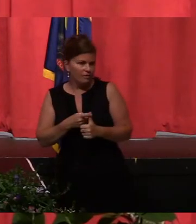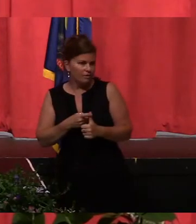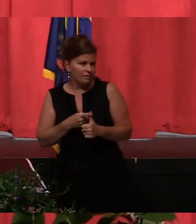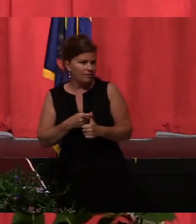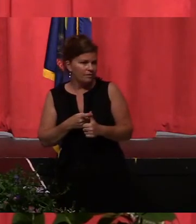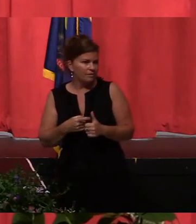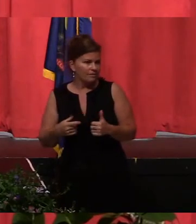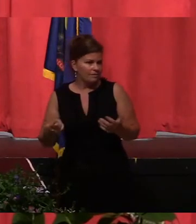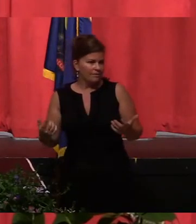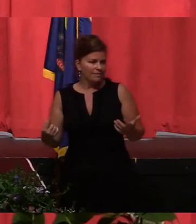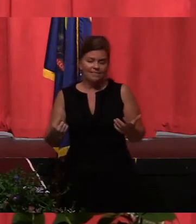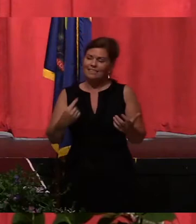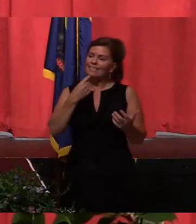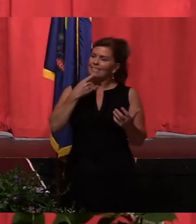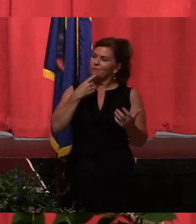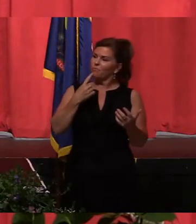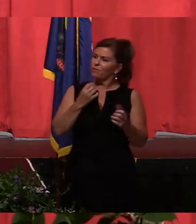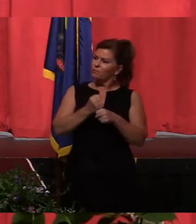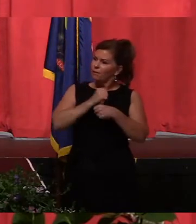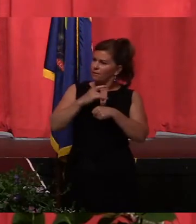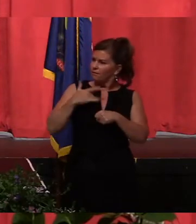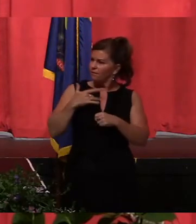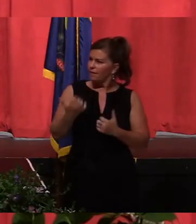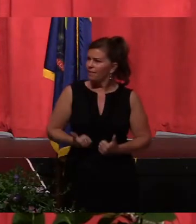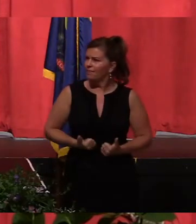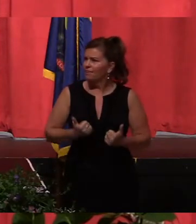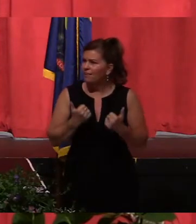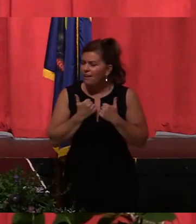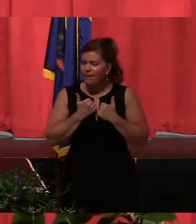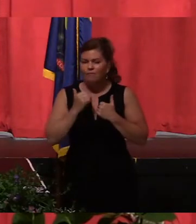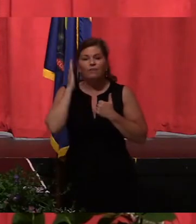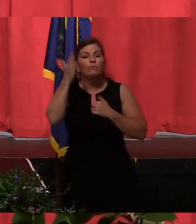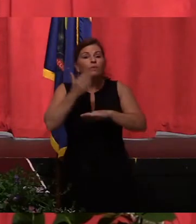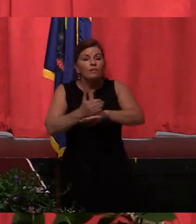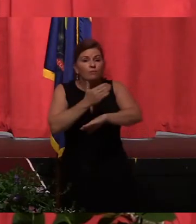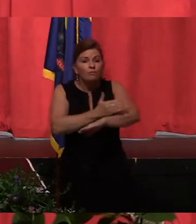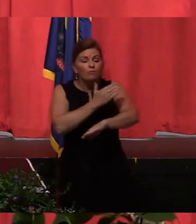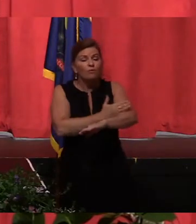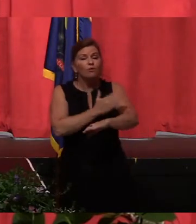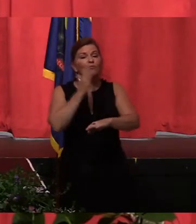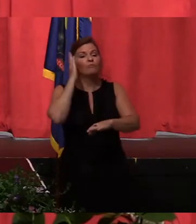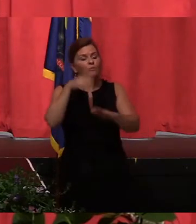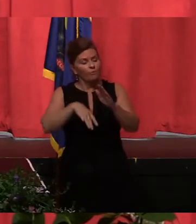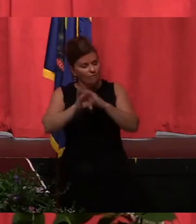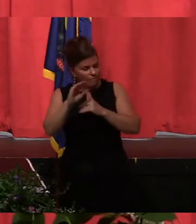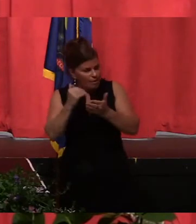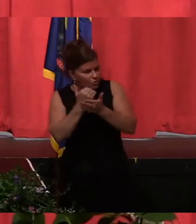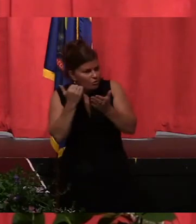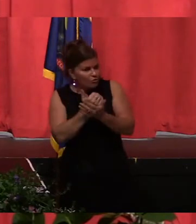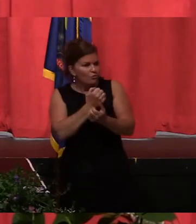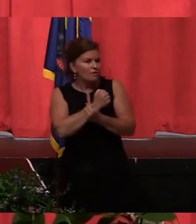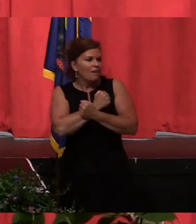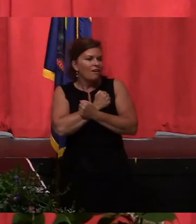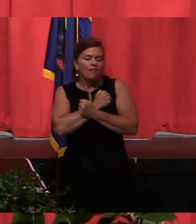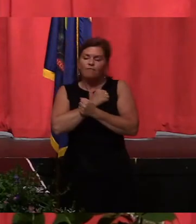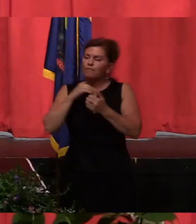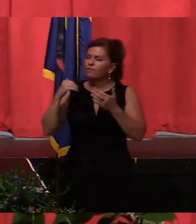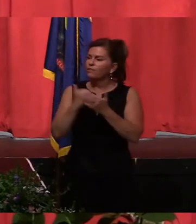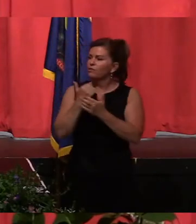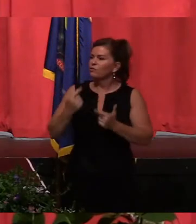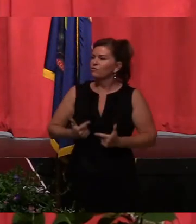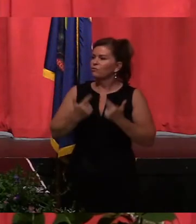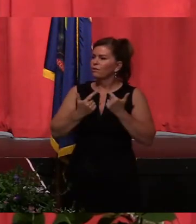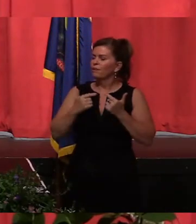feel alive. It will get better. We will find new love and new life, new reasons to wake up and